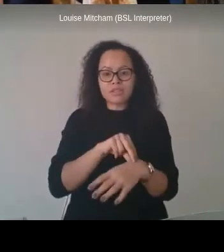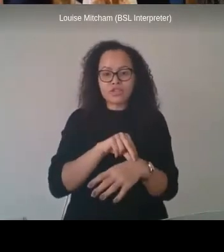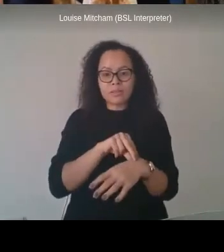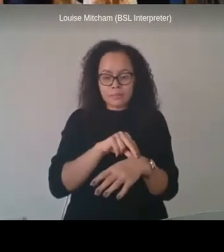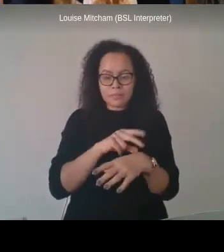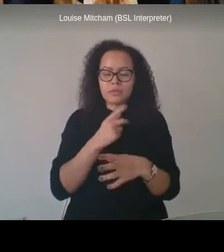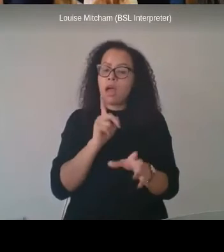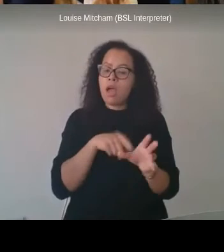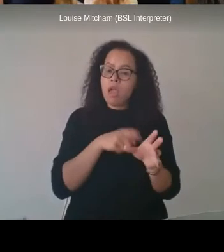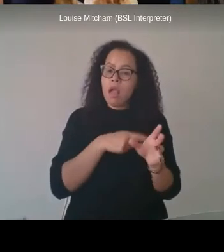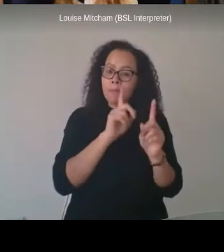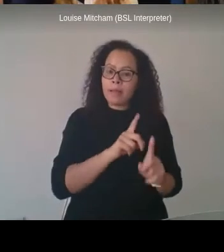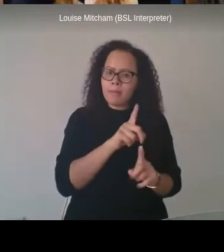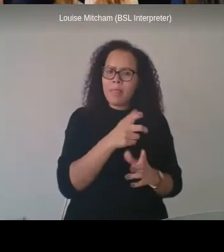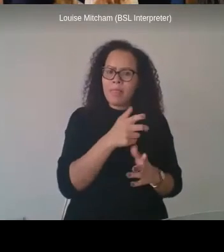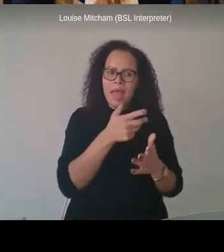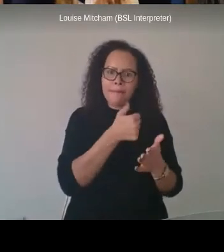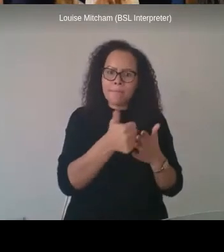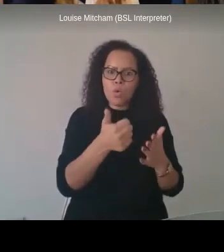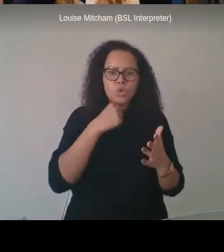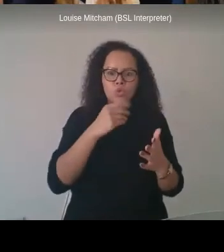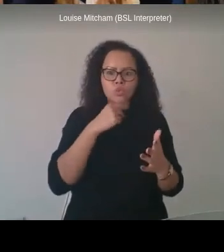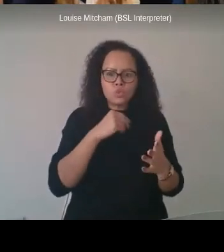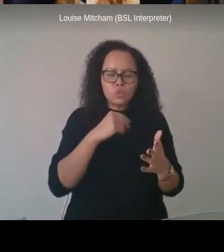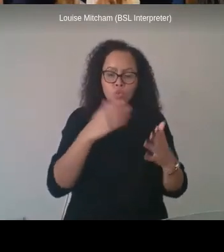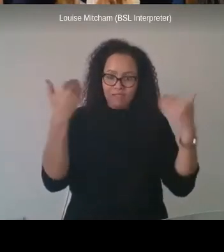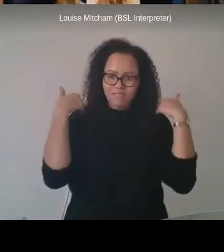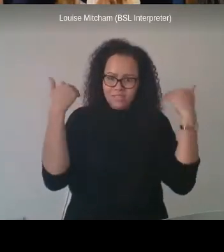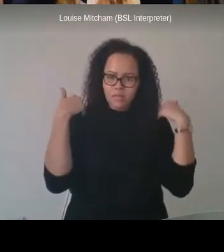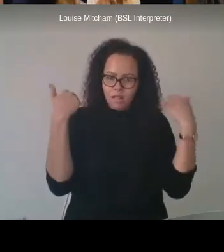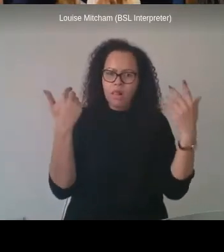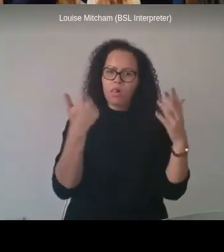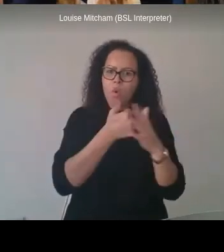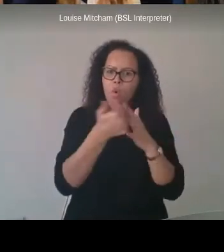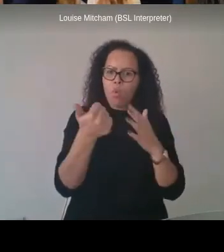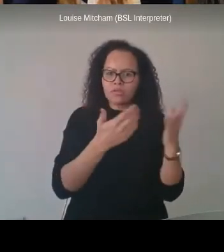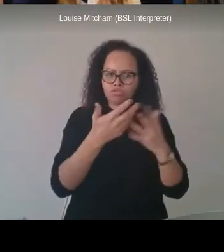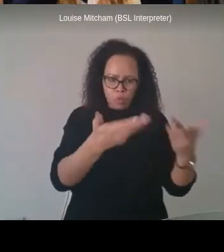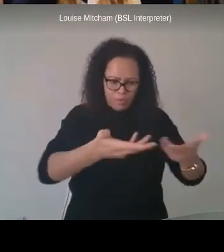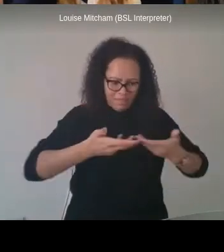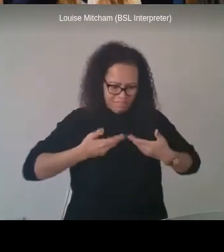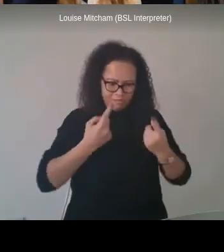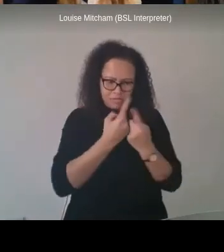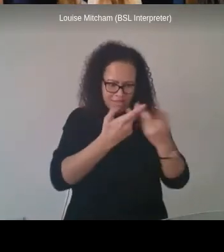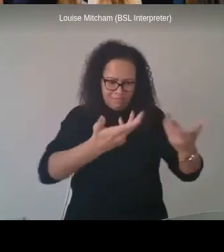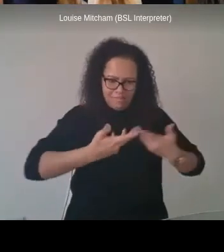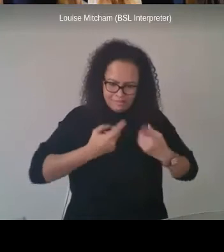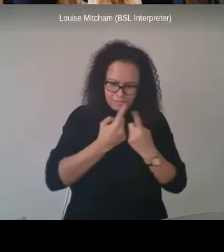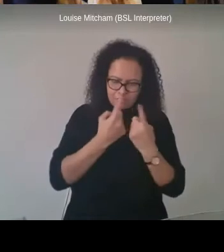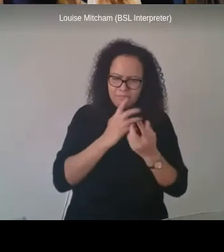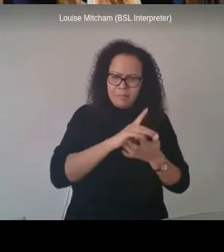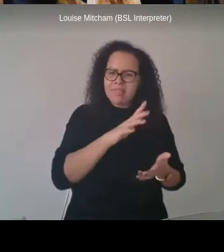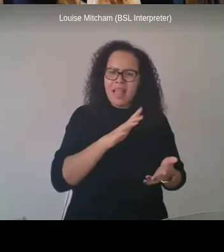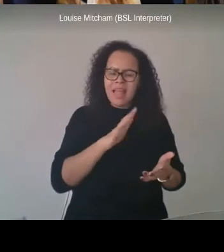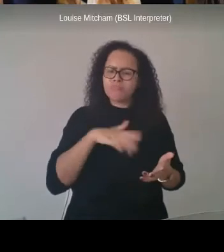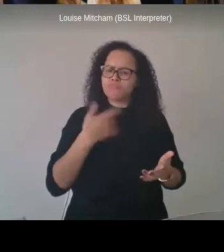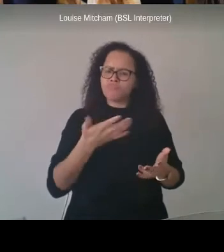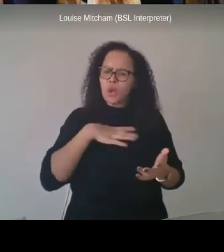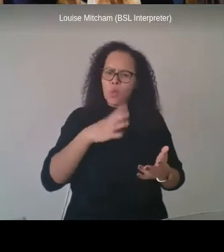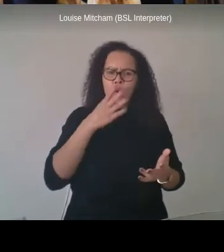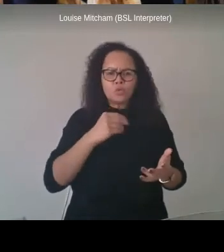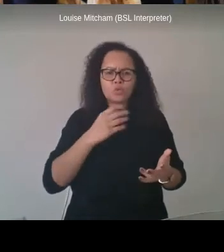to having physical stuff given to them within the education environment. So actually, they don't want to be using their mobiles and using up all their data, et cetera, et cetera. So there's